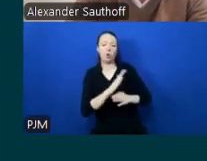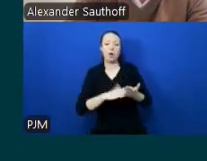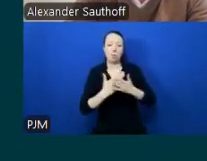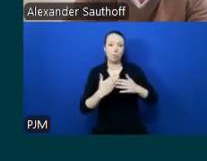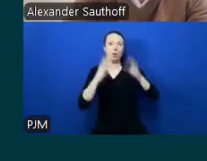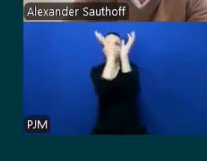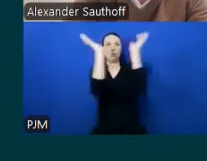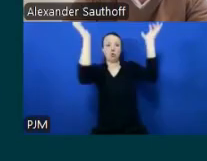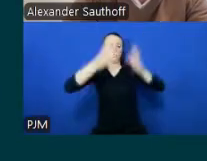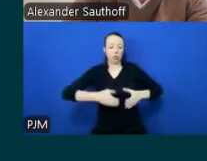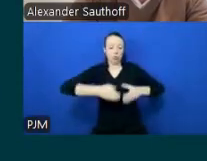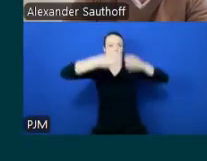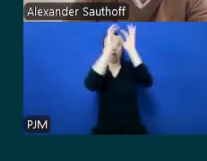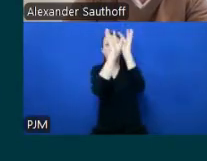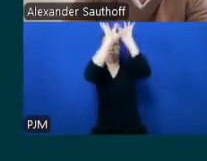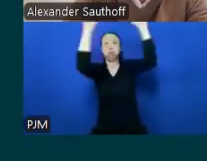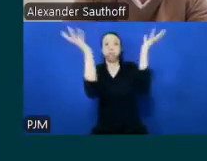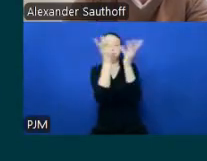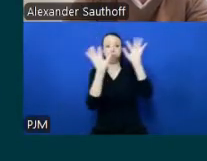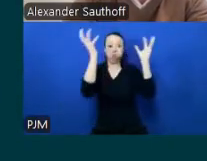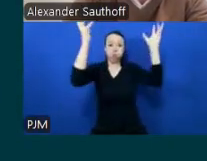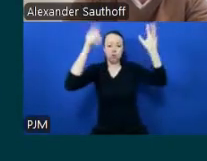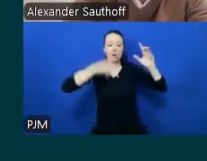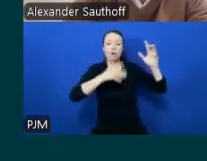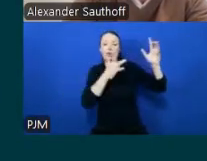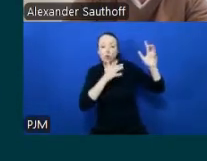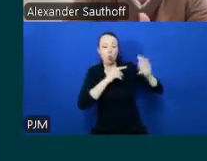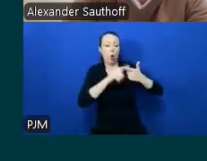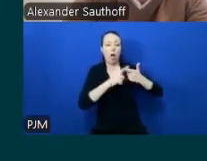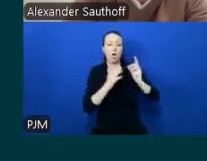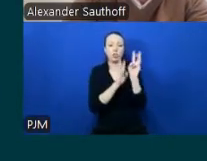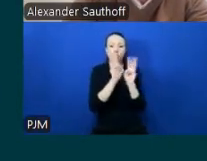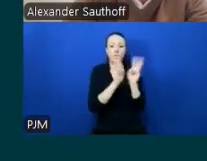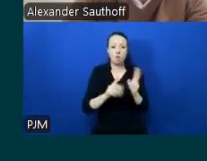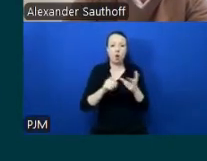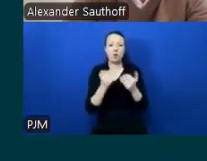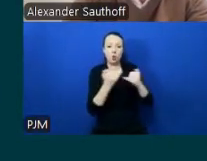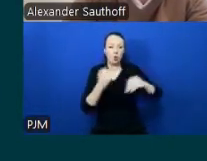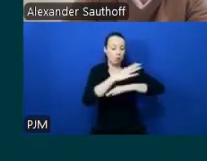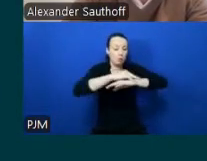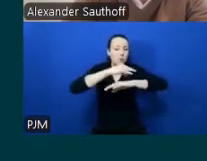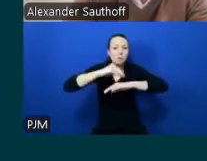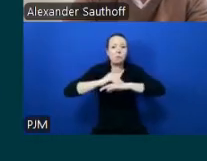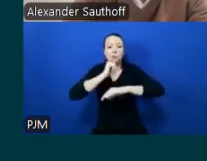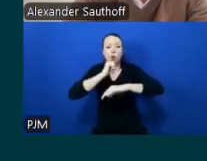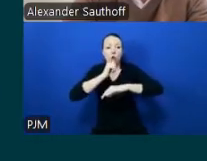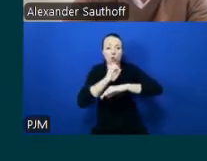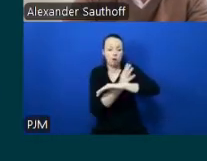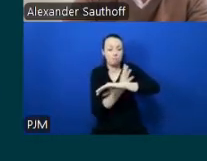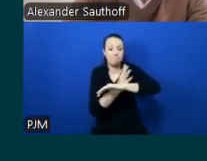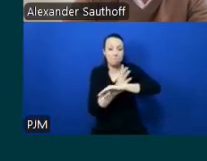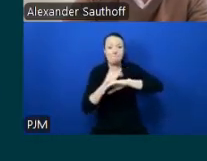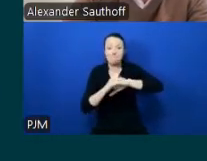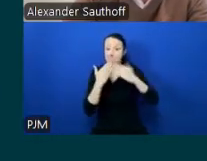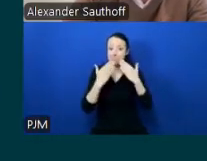the herbs and the ground vegetation that also play an essential role because they retain water, they support